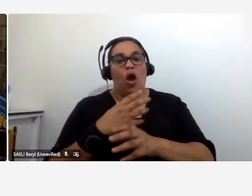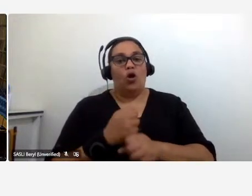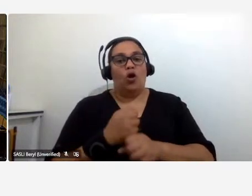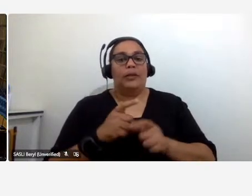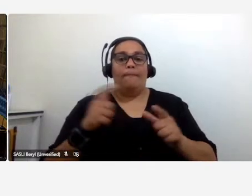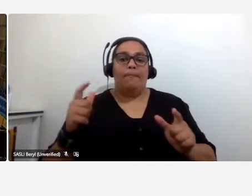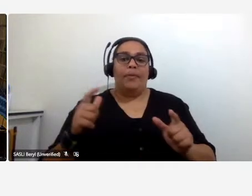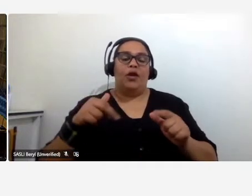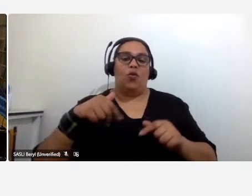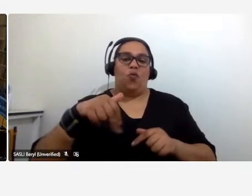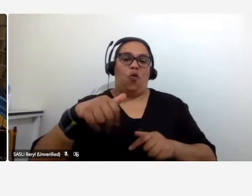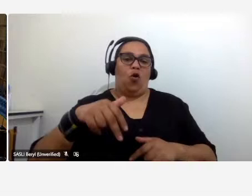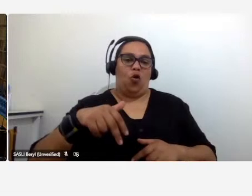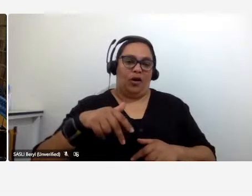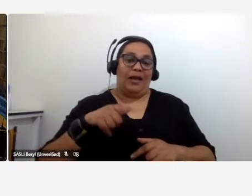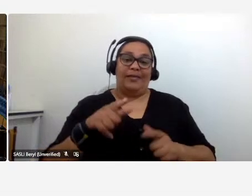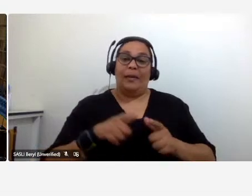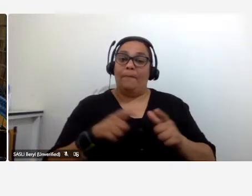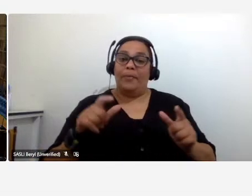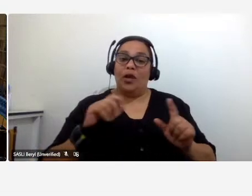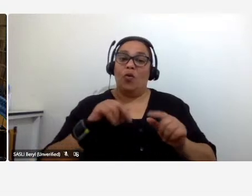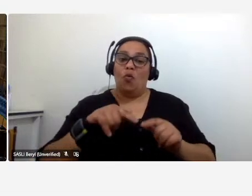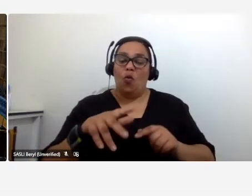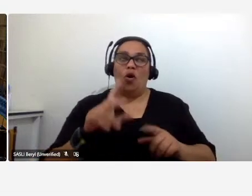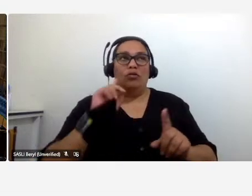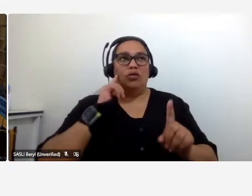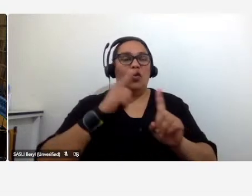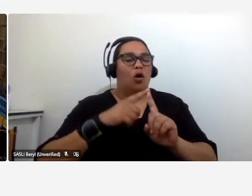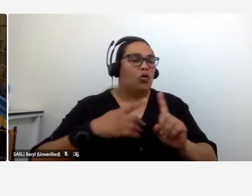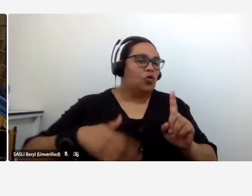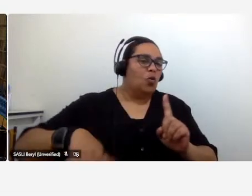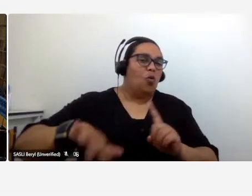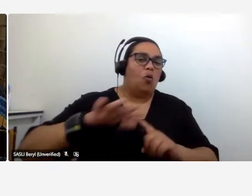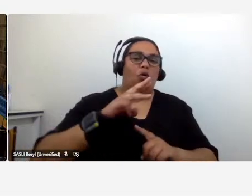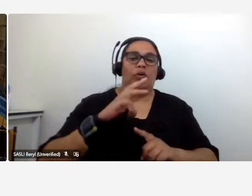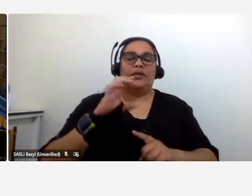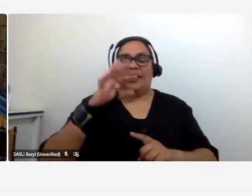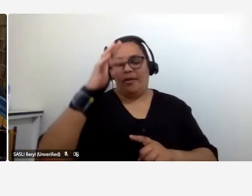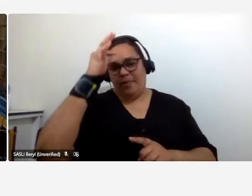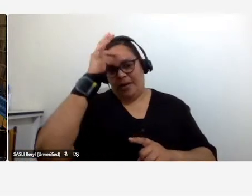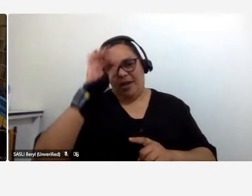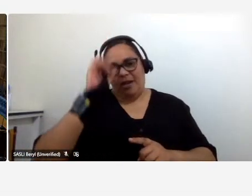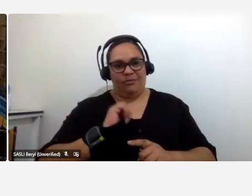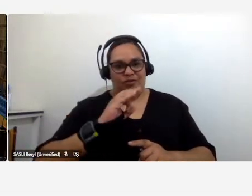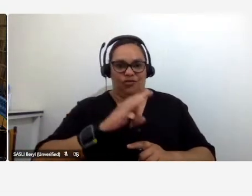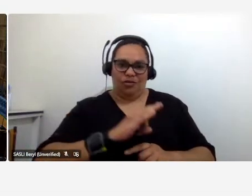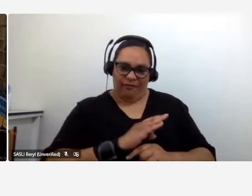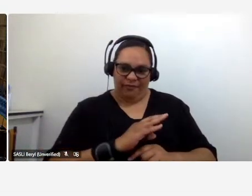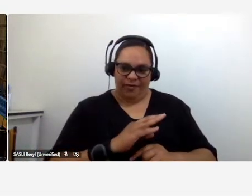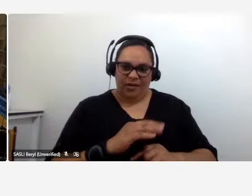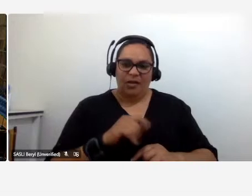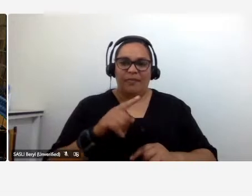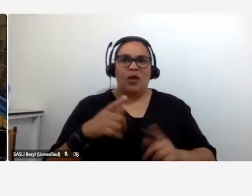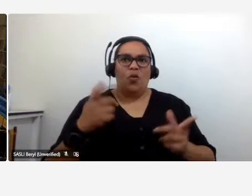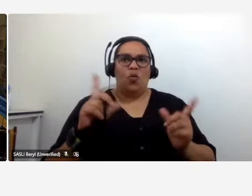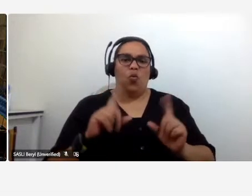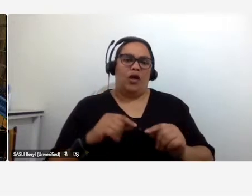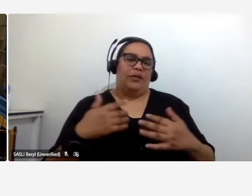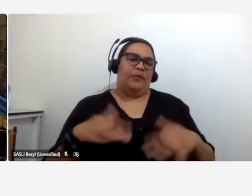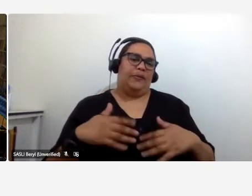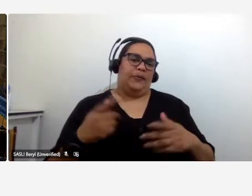walk. And the big walk targeted all Western Cape government employees. And it was a wonderful